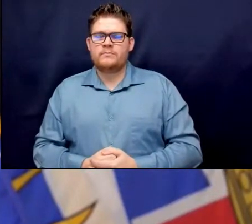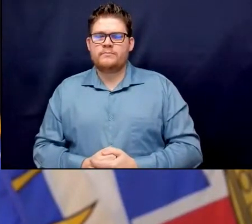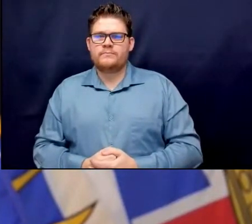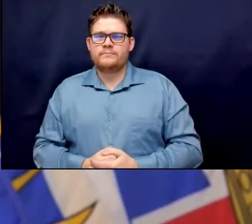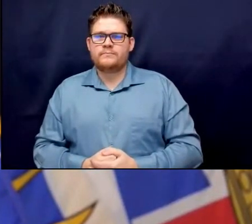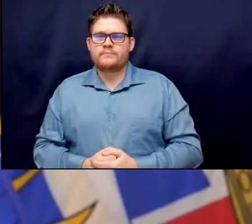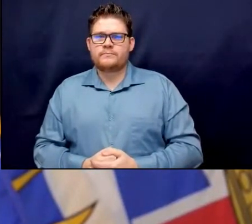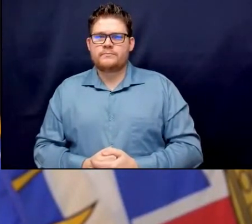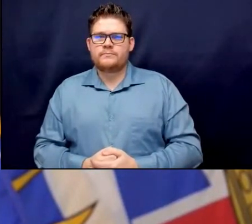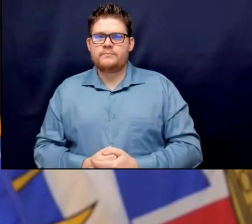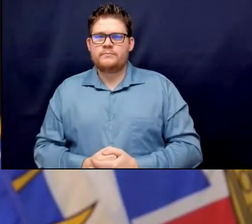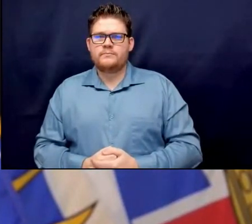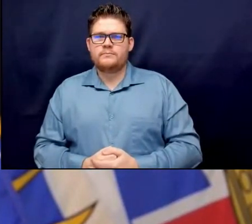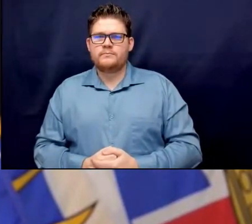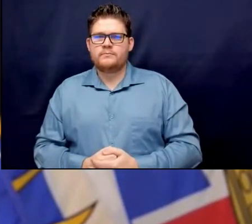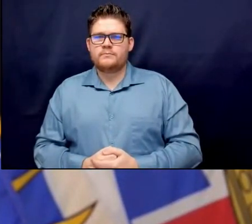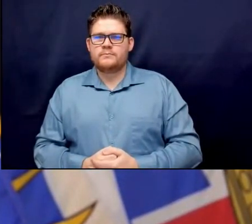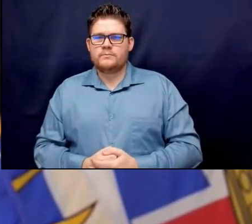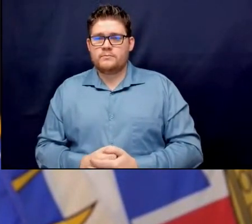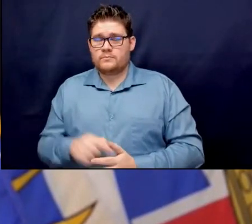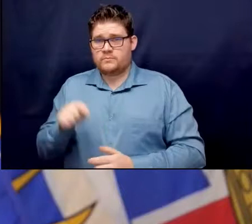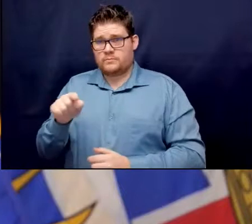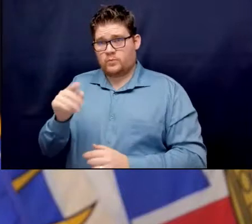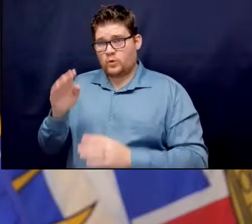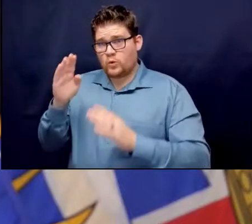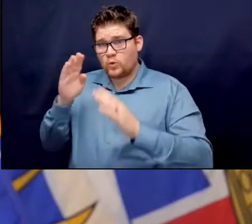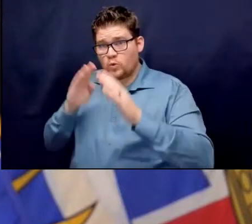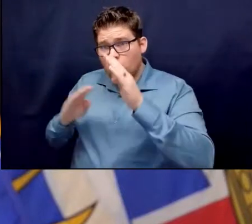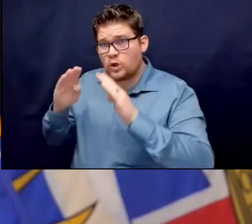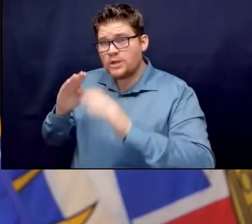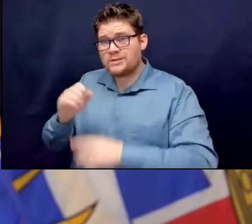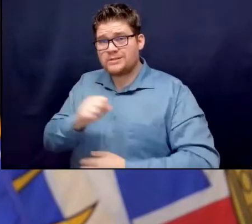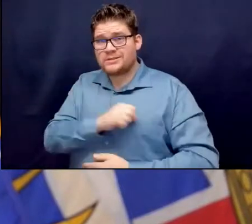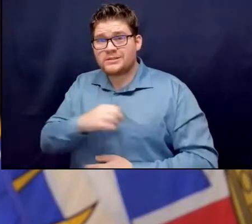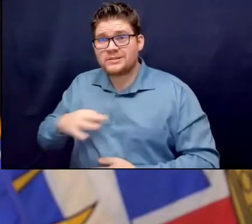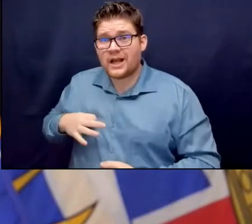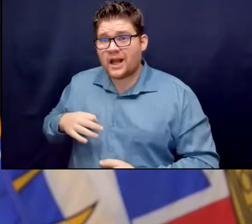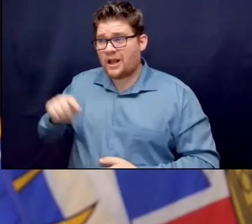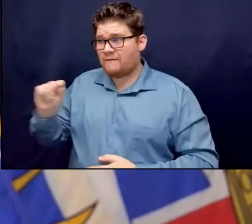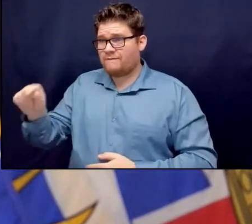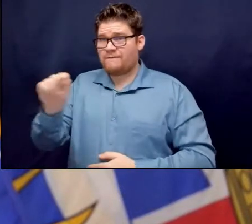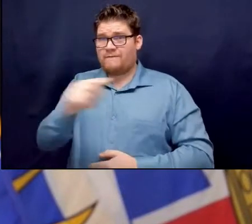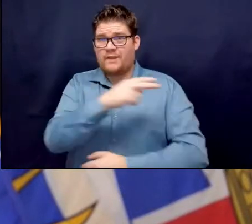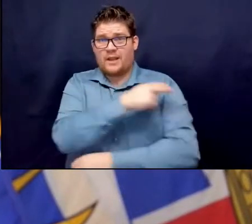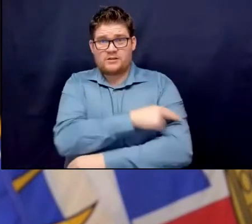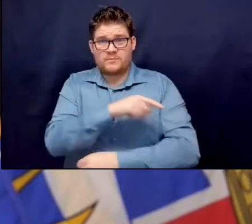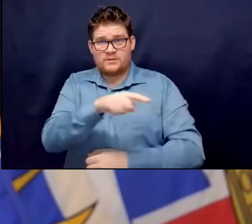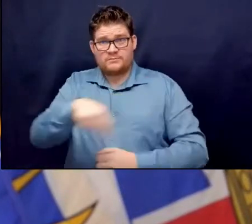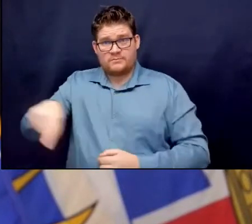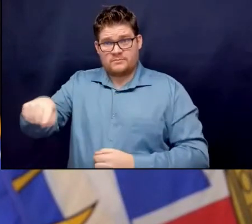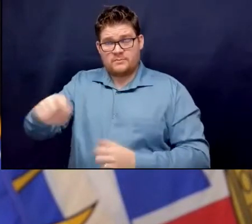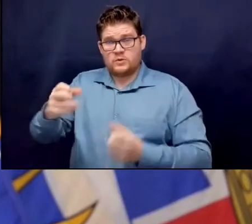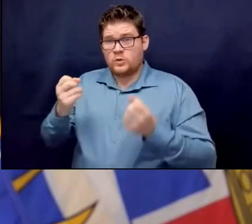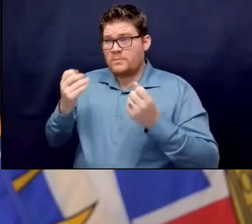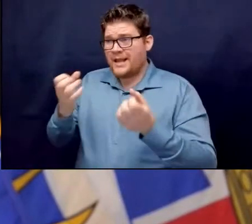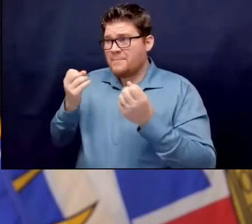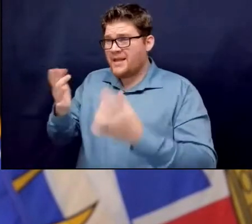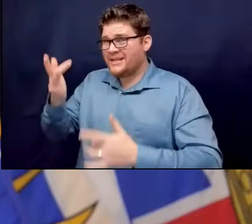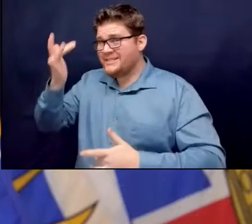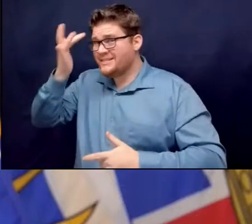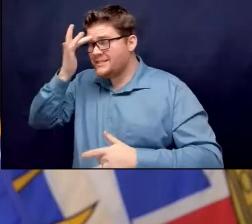sick are impacting the ability to care for people with COVID or other people in the hospital at this point?